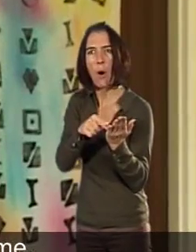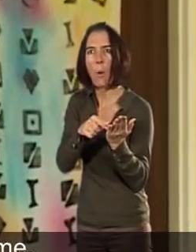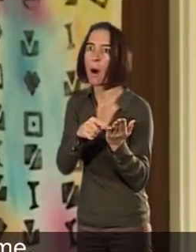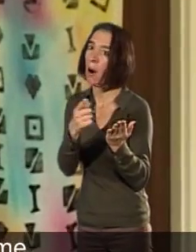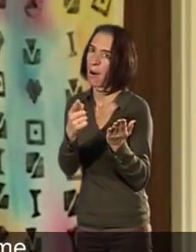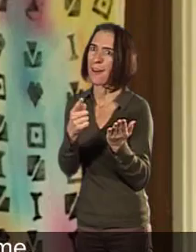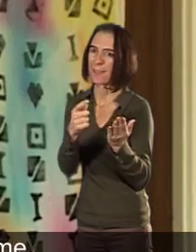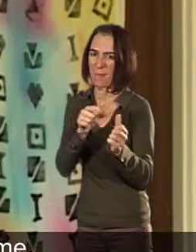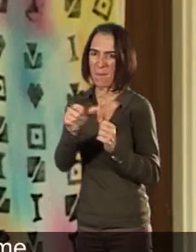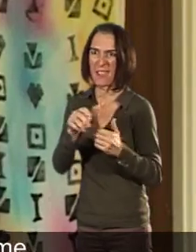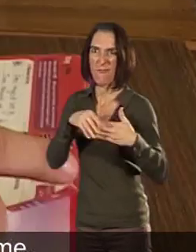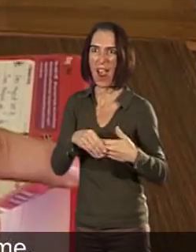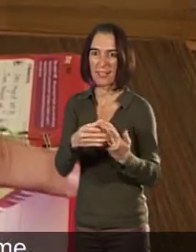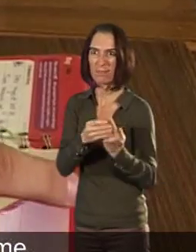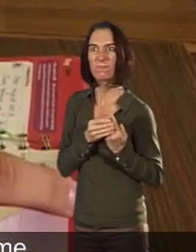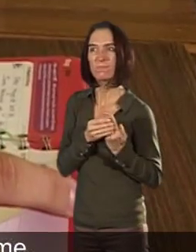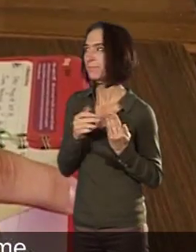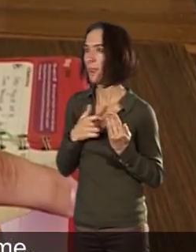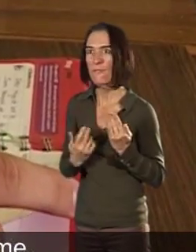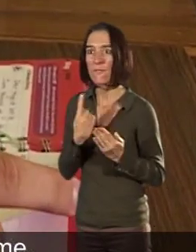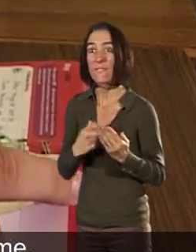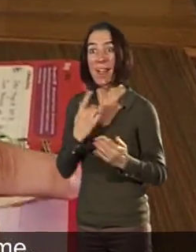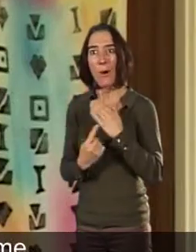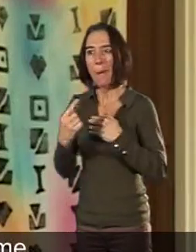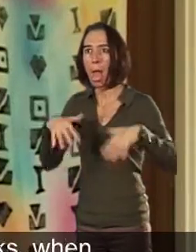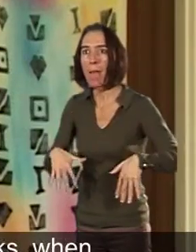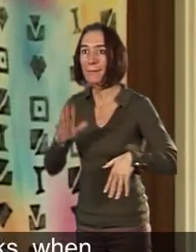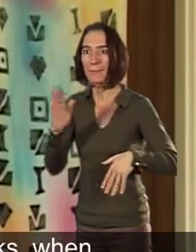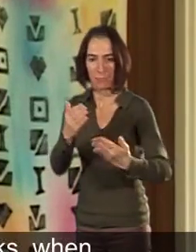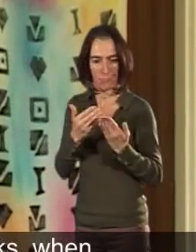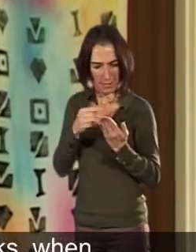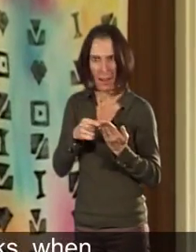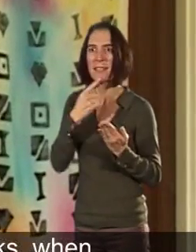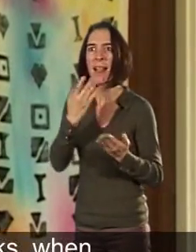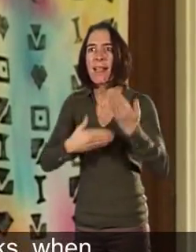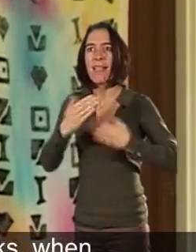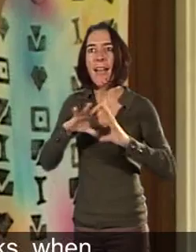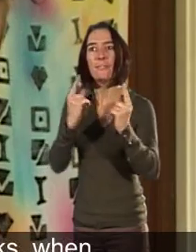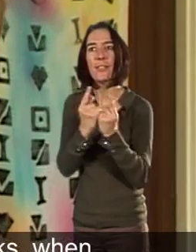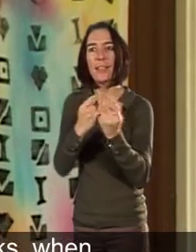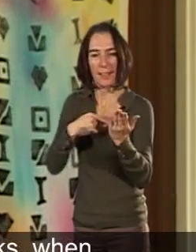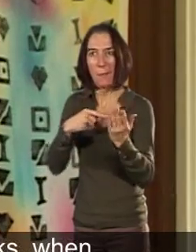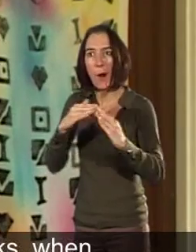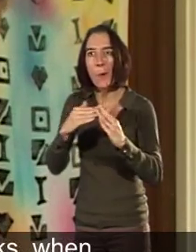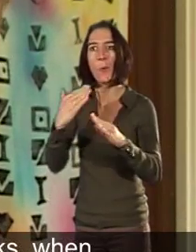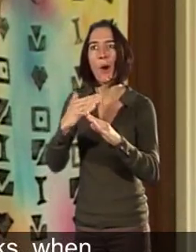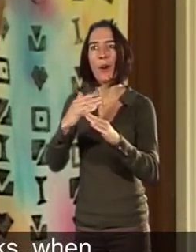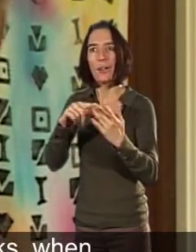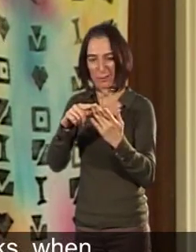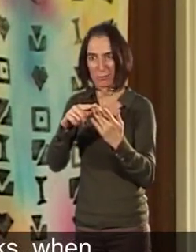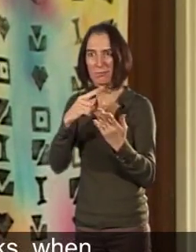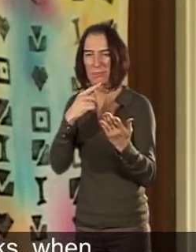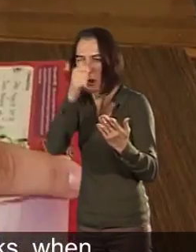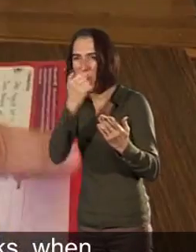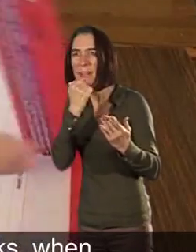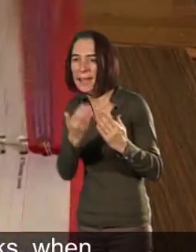that it's a new best friend for me. Don't feel alone. It just tells me everything that I've got to do, all the homeworks when they've got to be